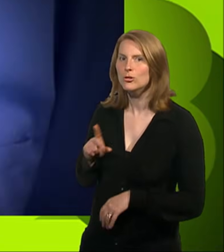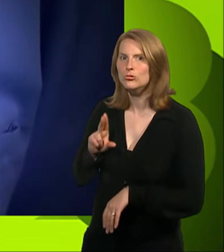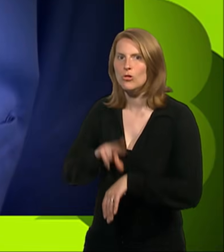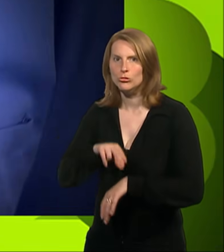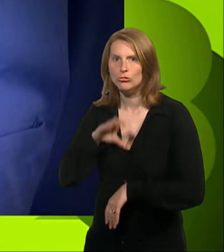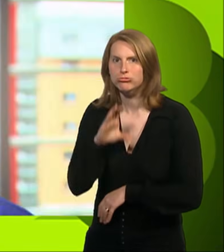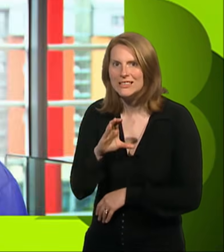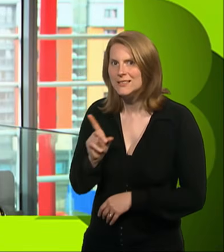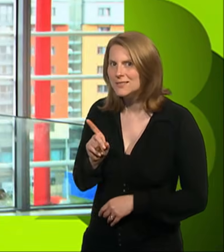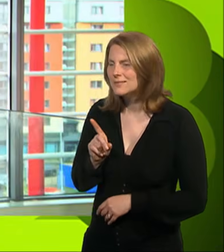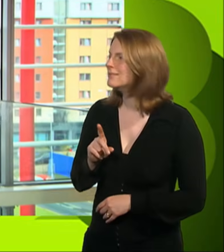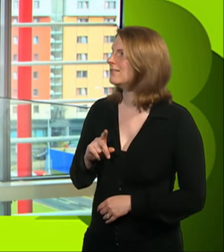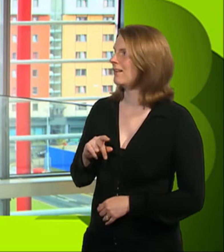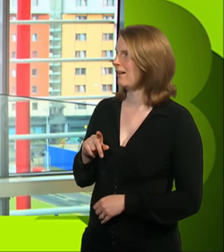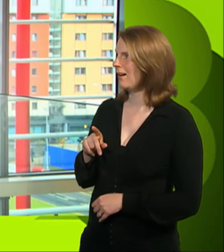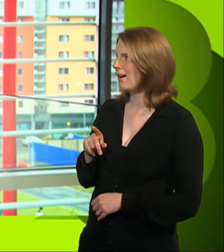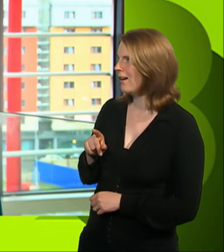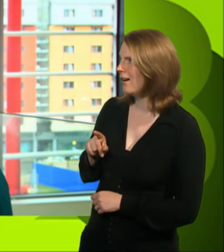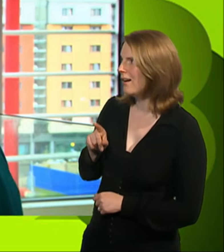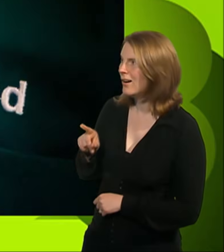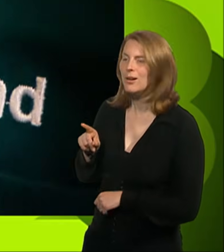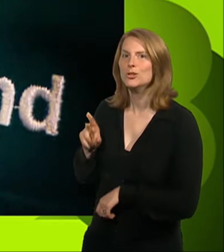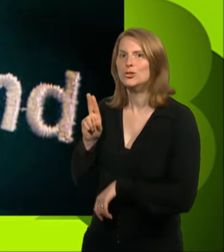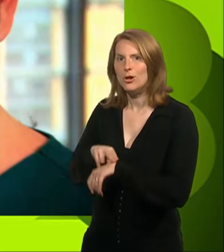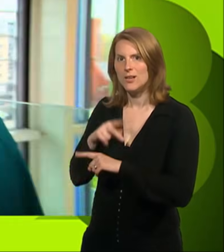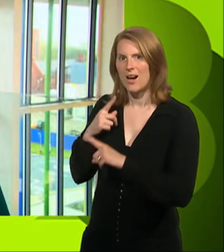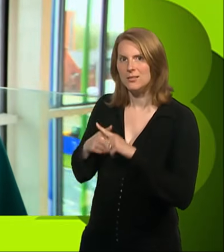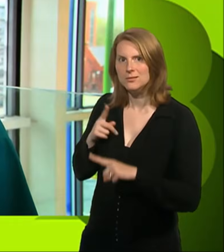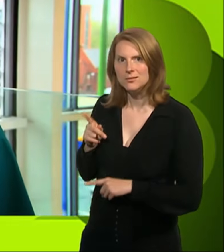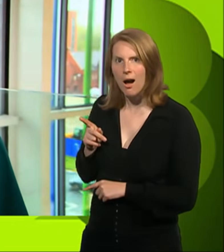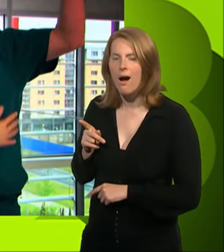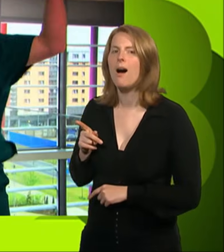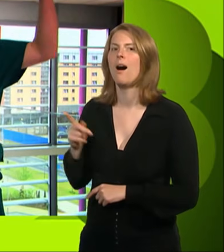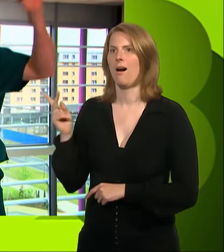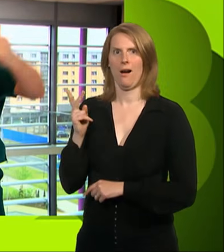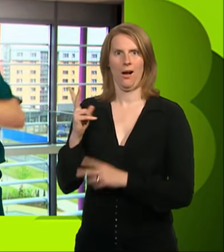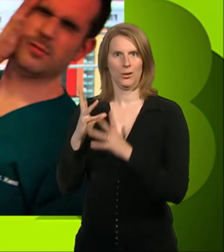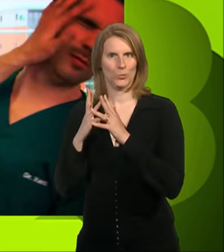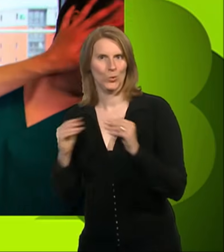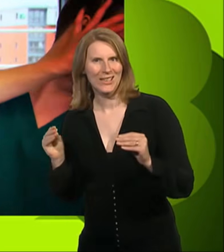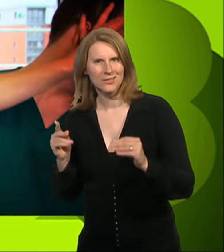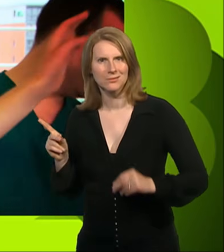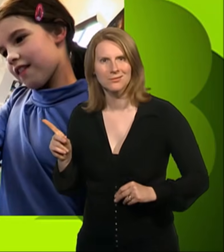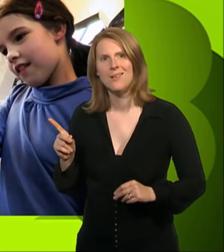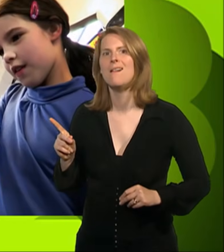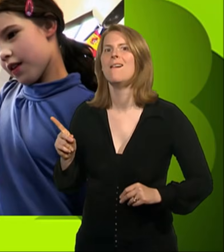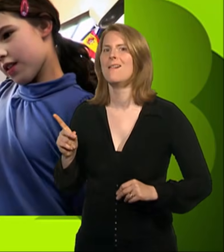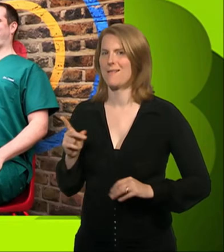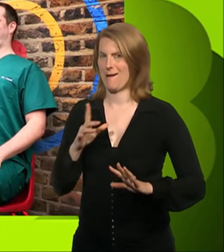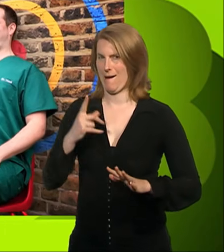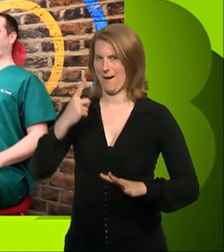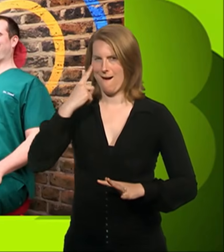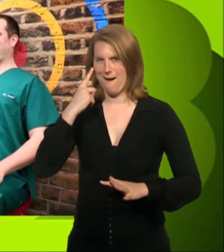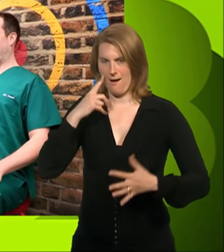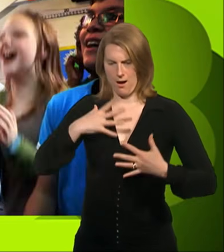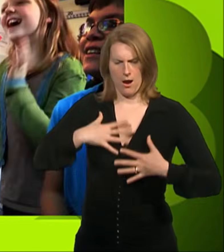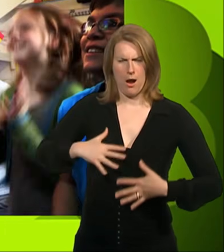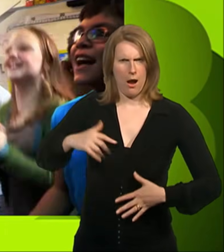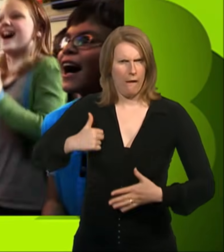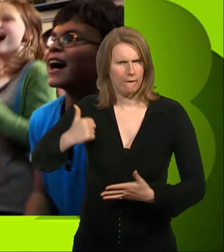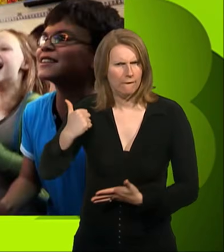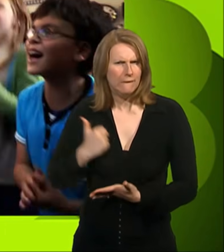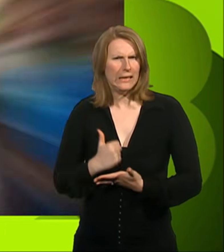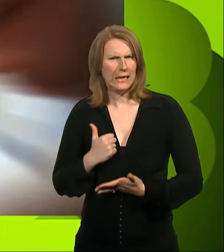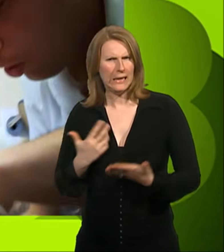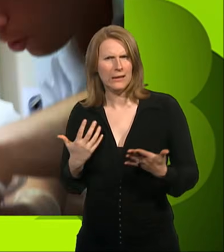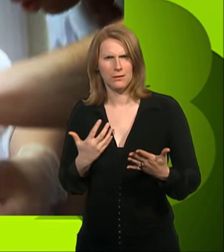He's Dr. Chris. And he's Dr. Xand. Yep, we're twins. Now's the time to find out just